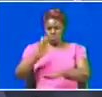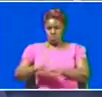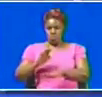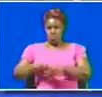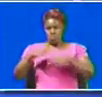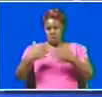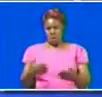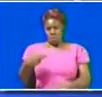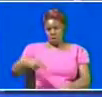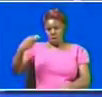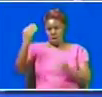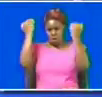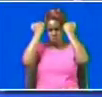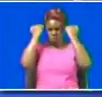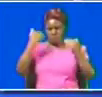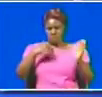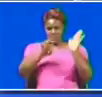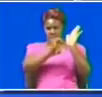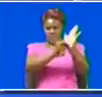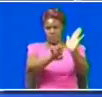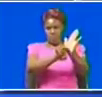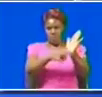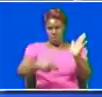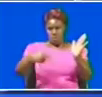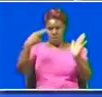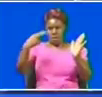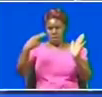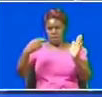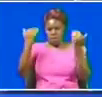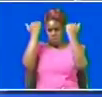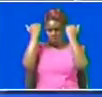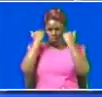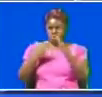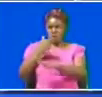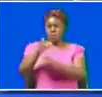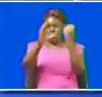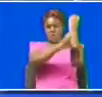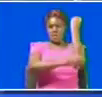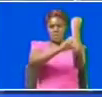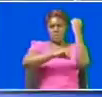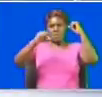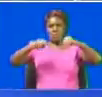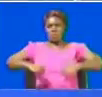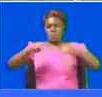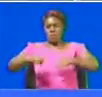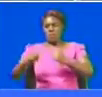where there's a high court, for example, the high courts all across the country, those high courts